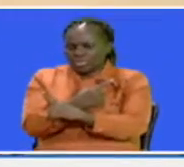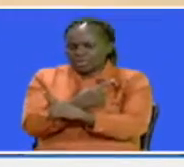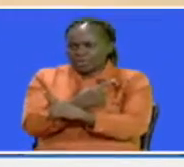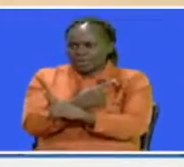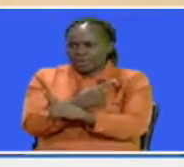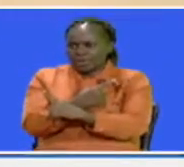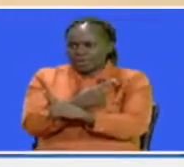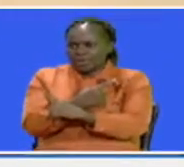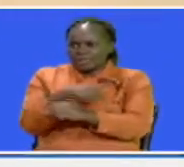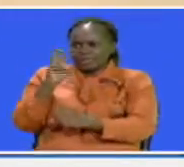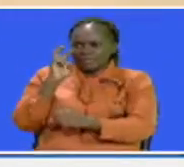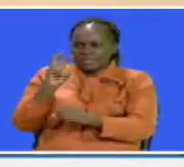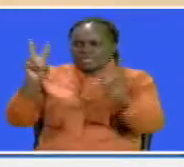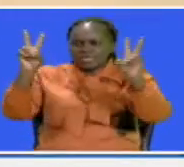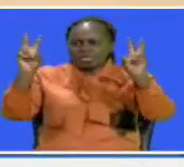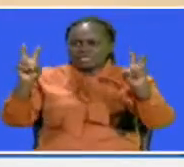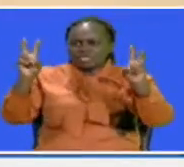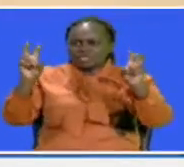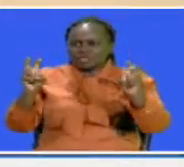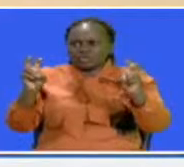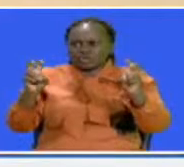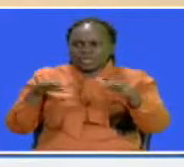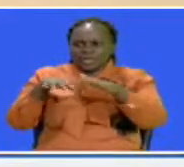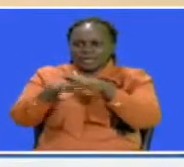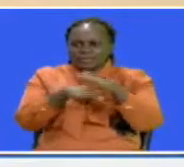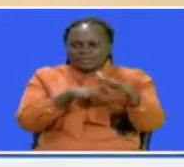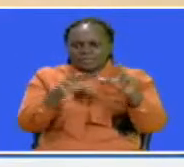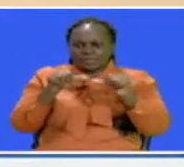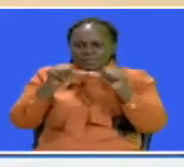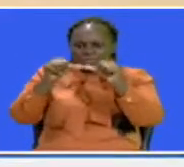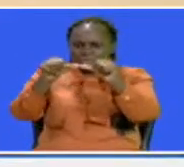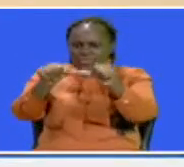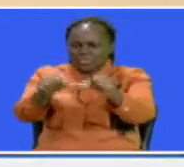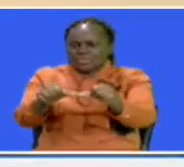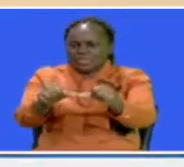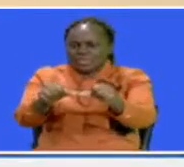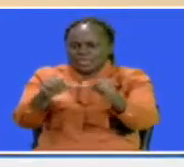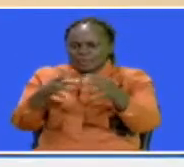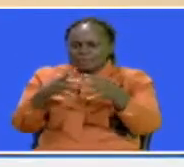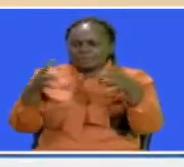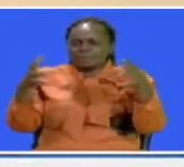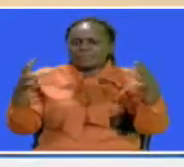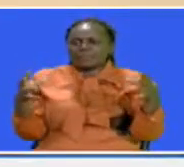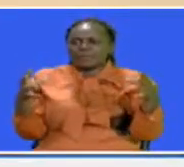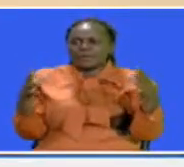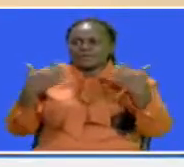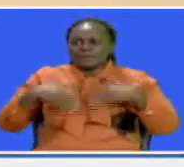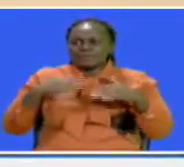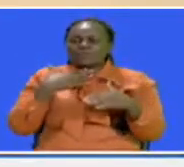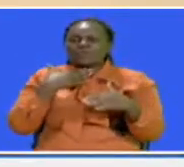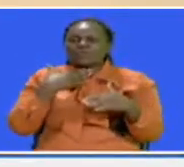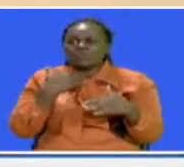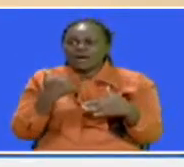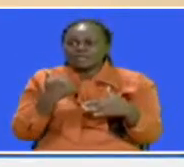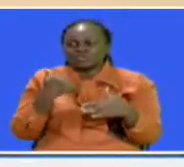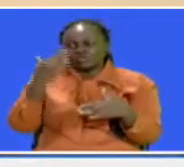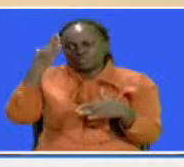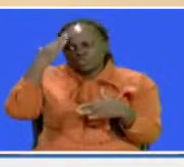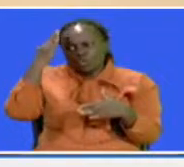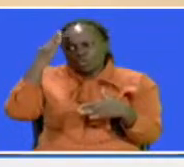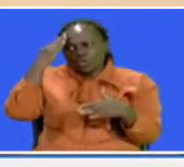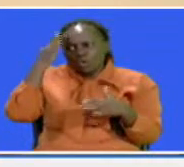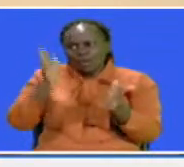sense. We are seeing the issues of traceability and sustainability growing, and people wanting to trace where